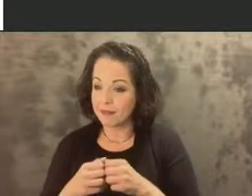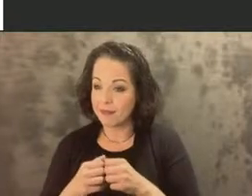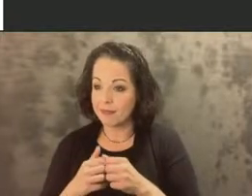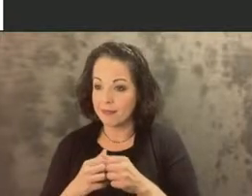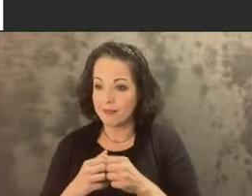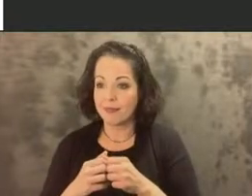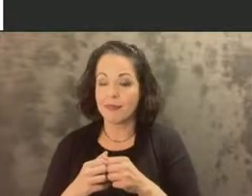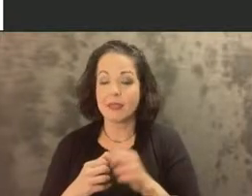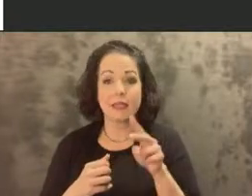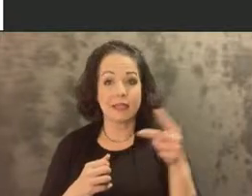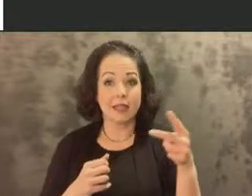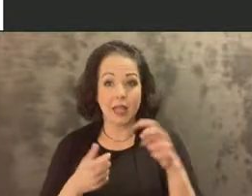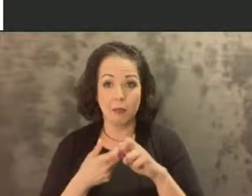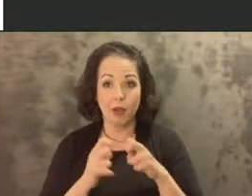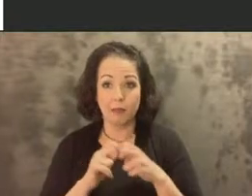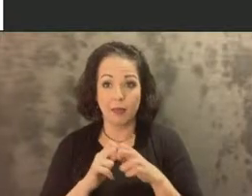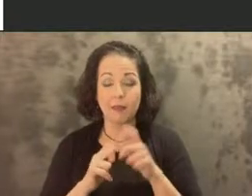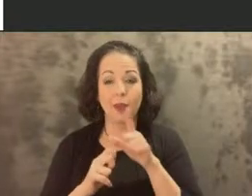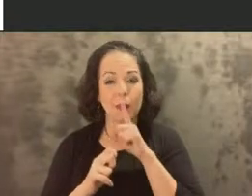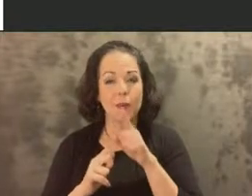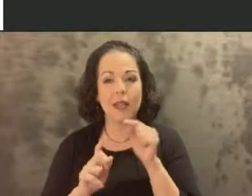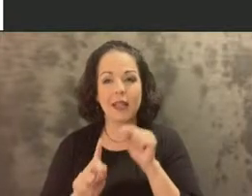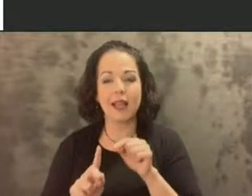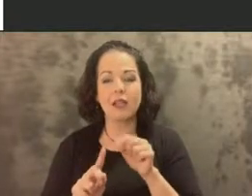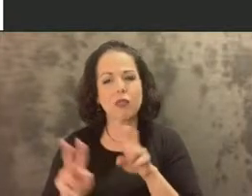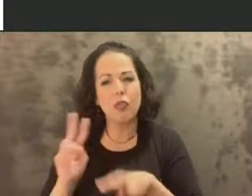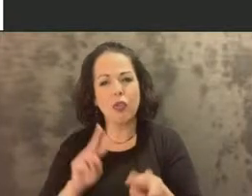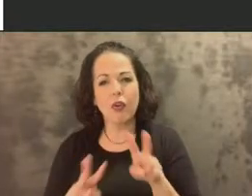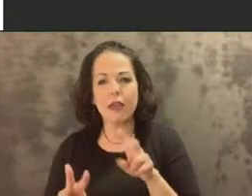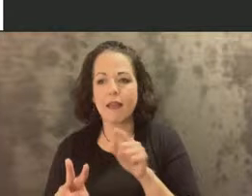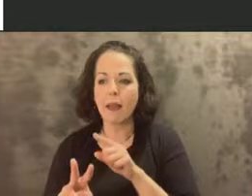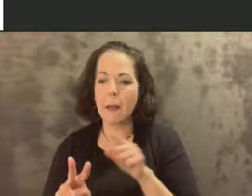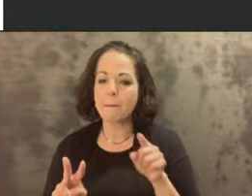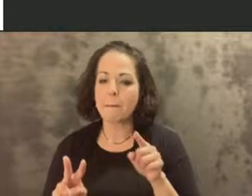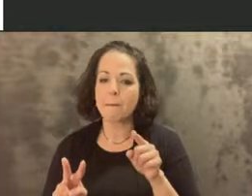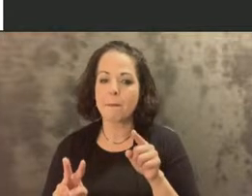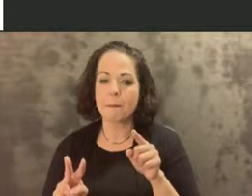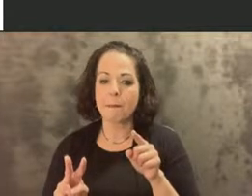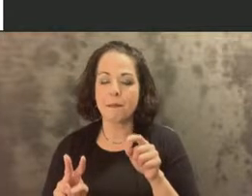So second problem really is looking at